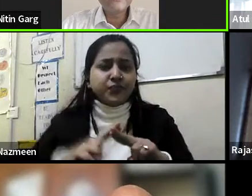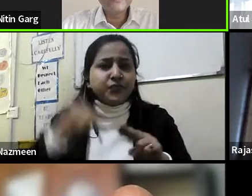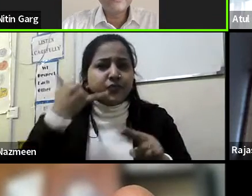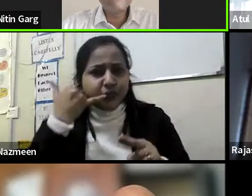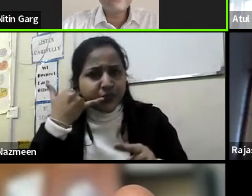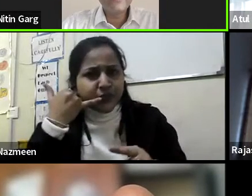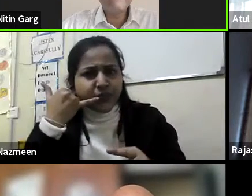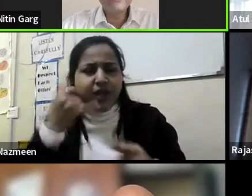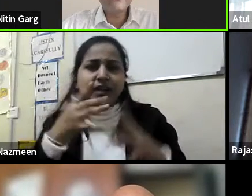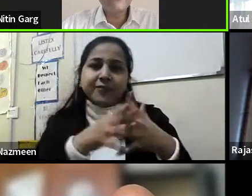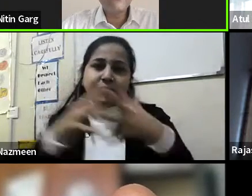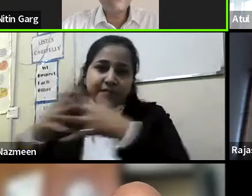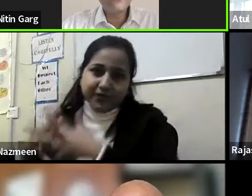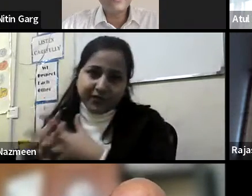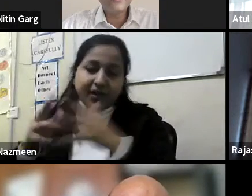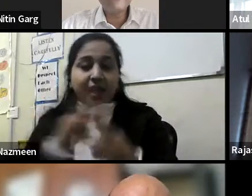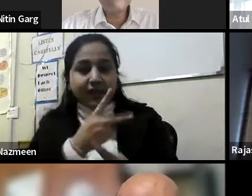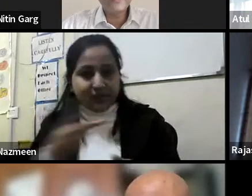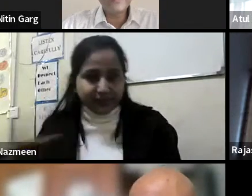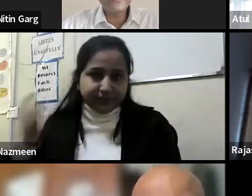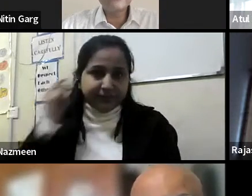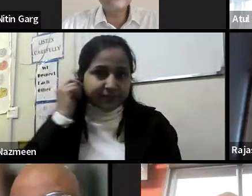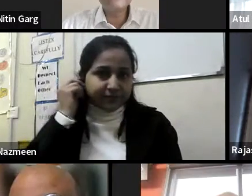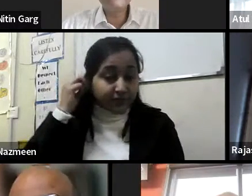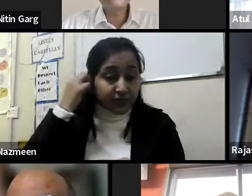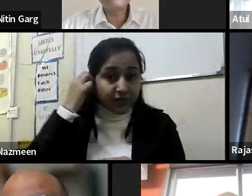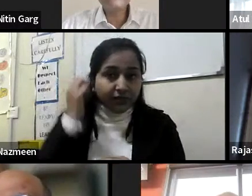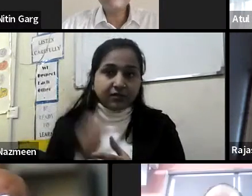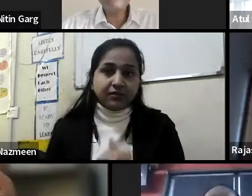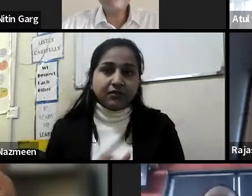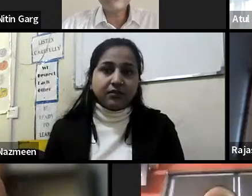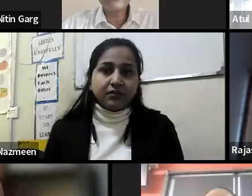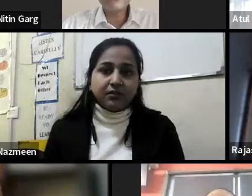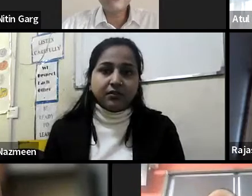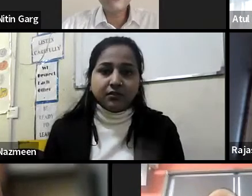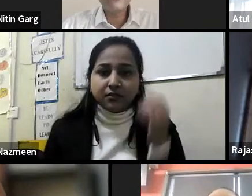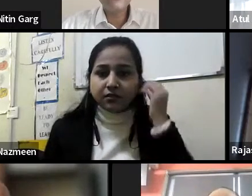websites, and it will benefit everyone at large.